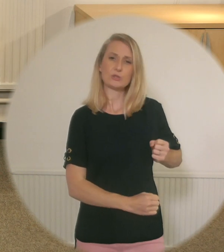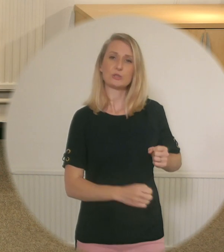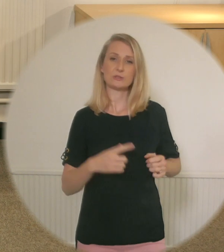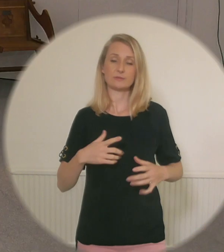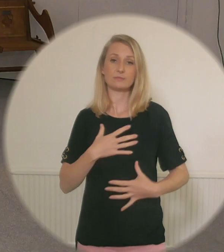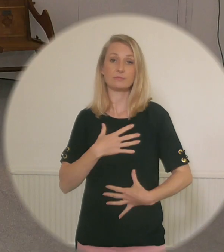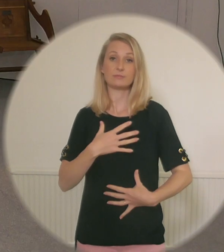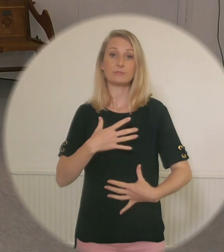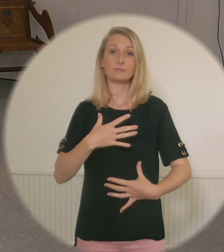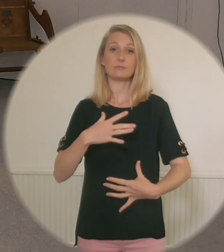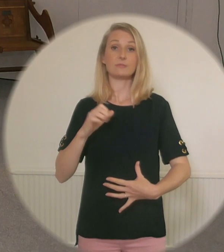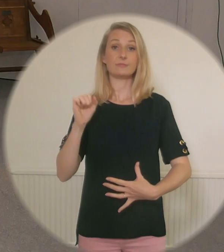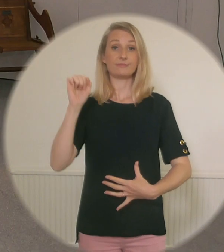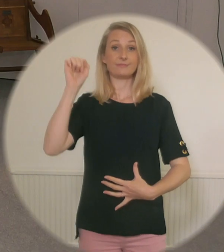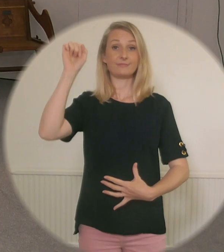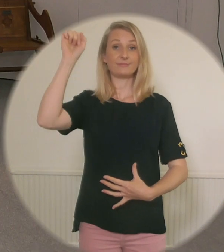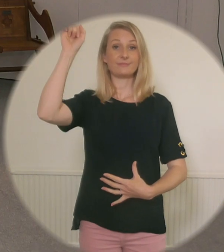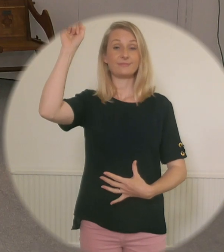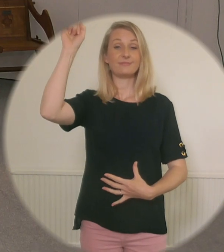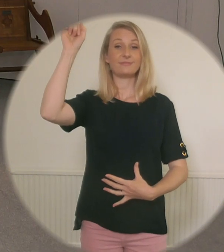Inhale, lengthen up.